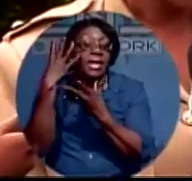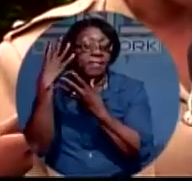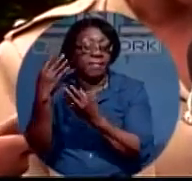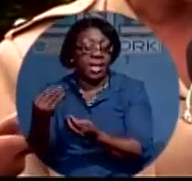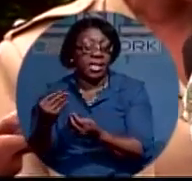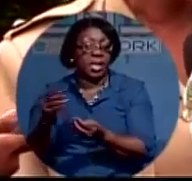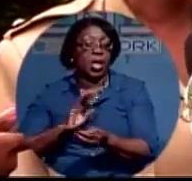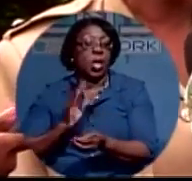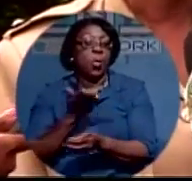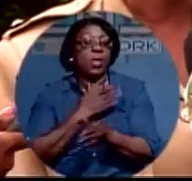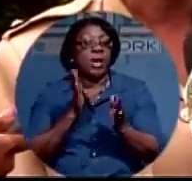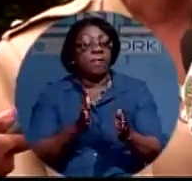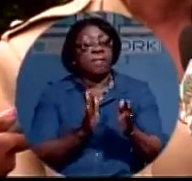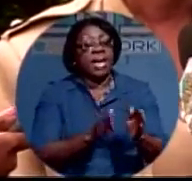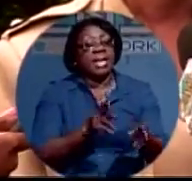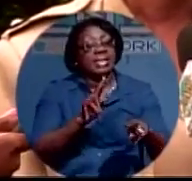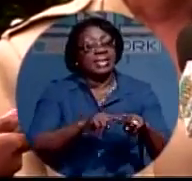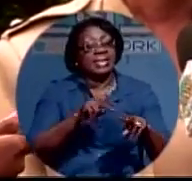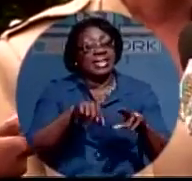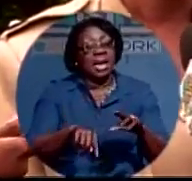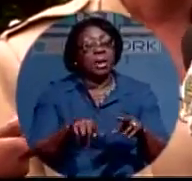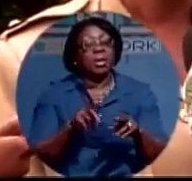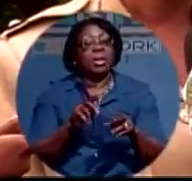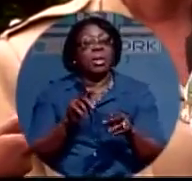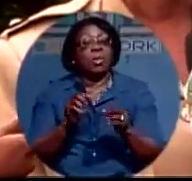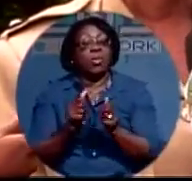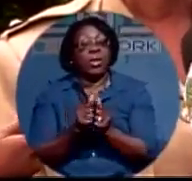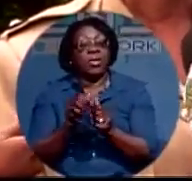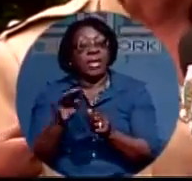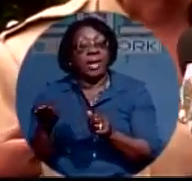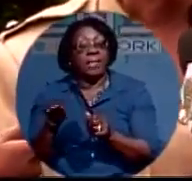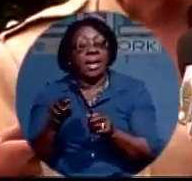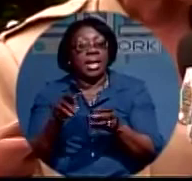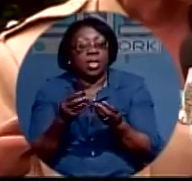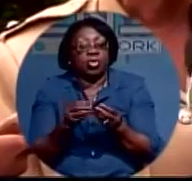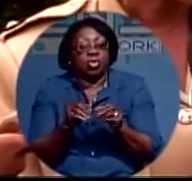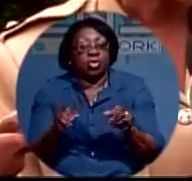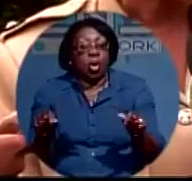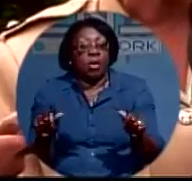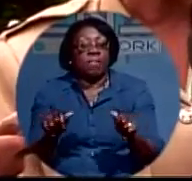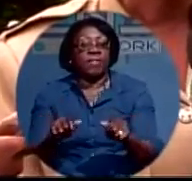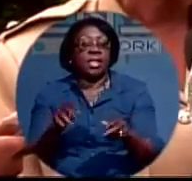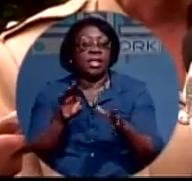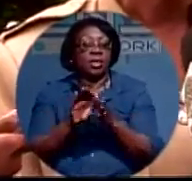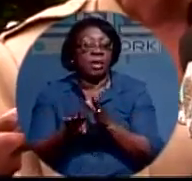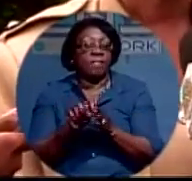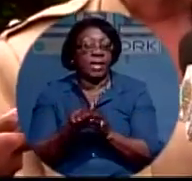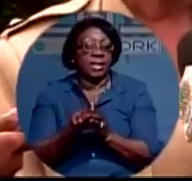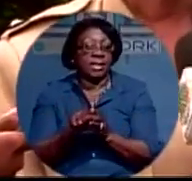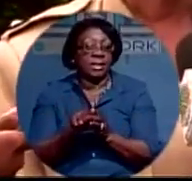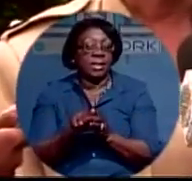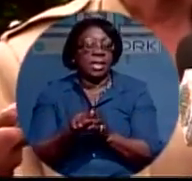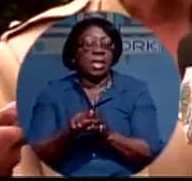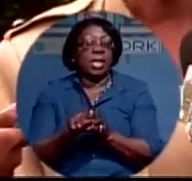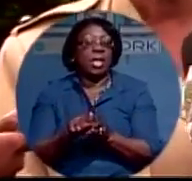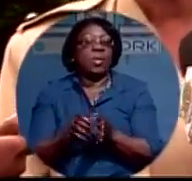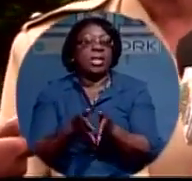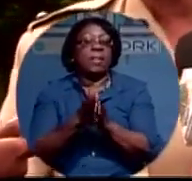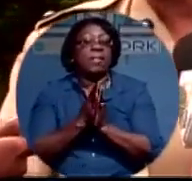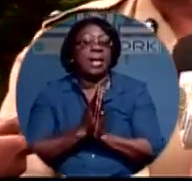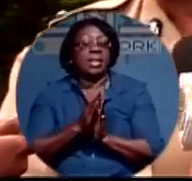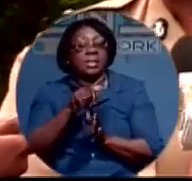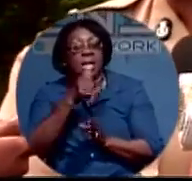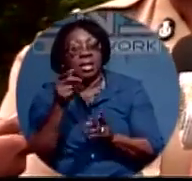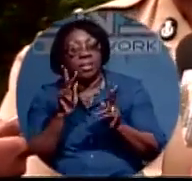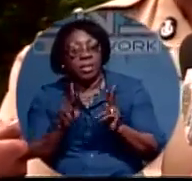know we have plans to sit down with them and to resolve those conflicts. I also want to make an appeal again to other persons who know of